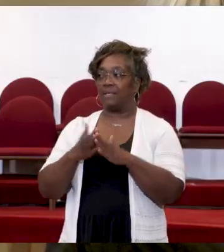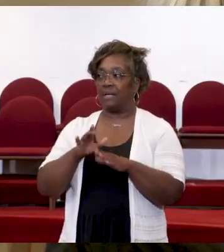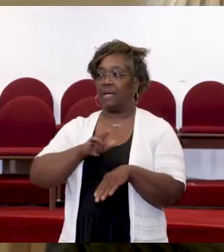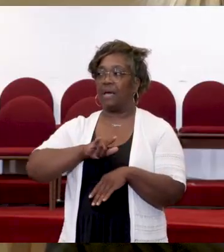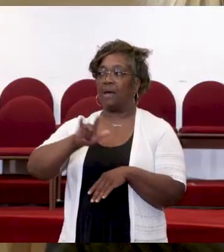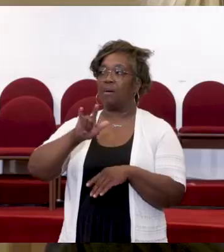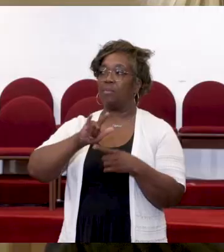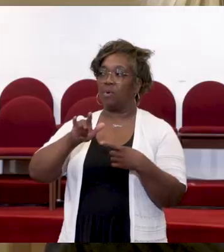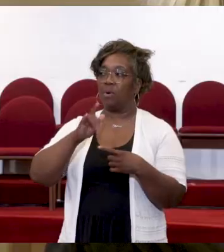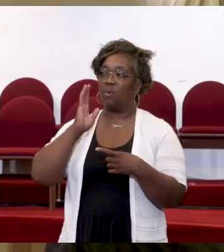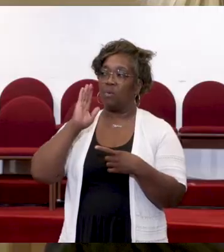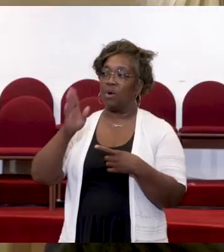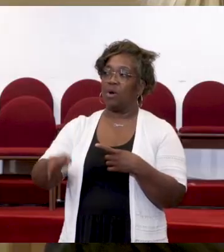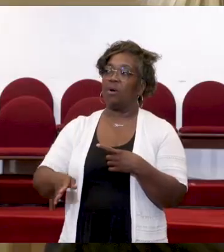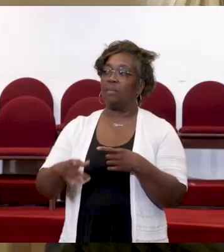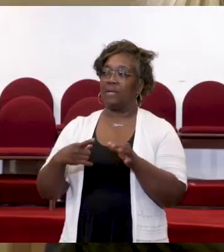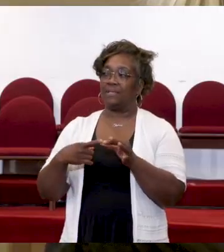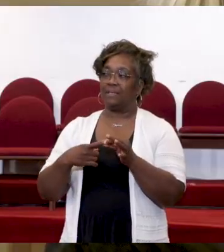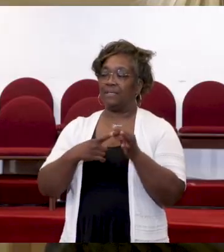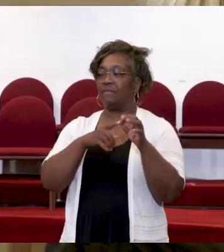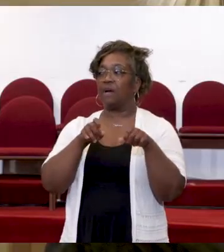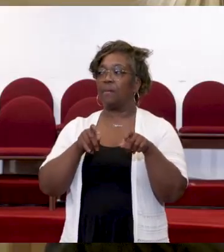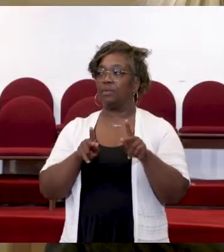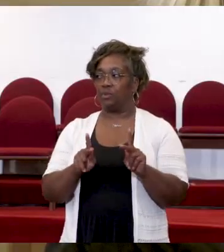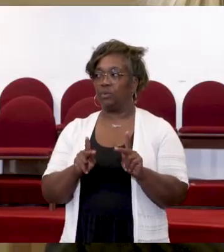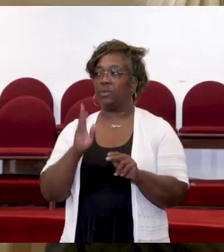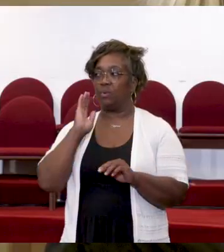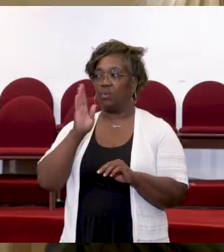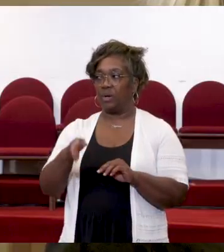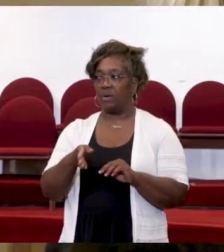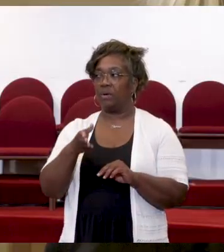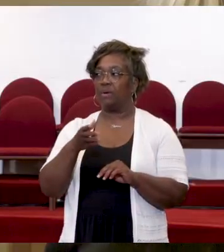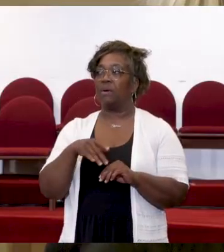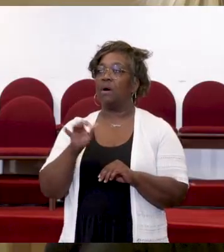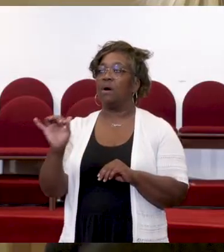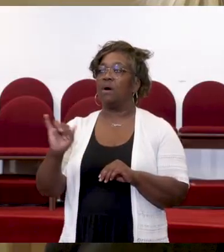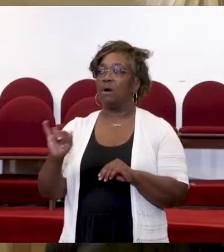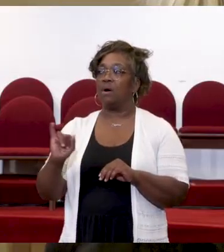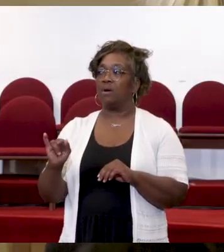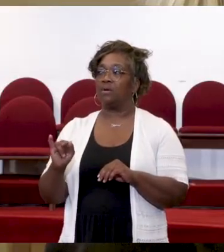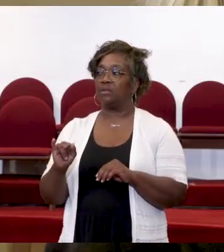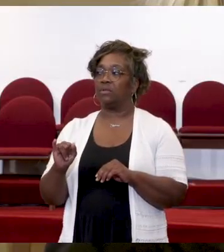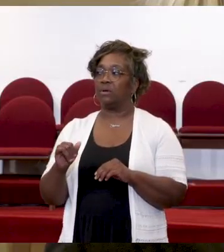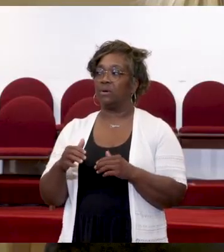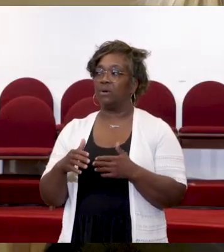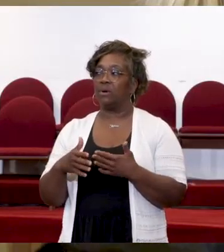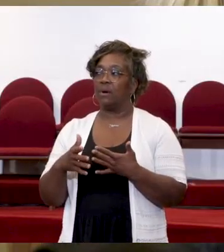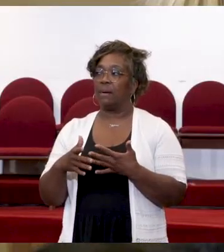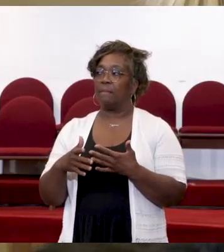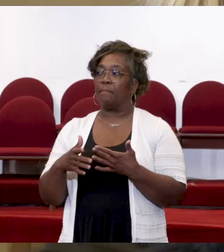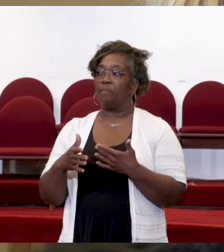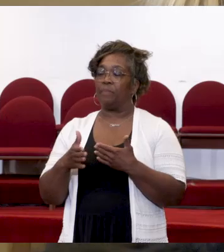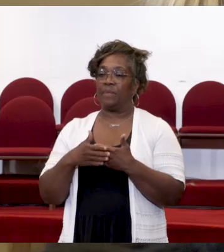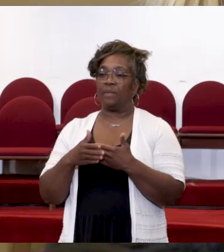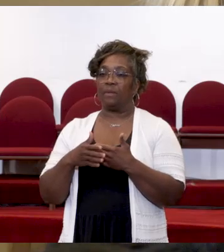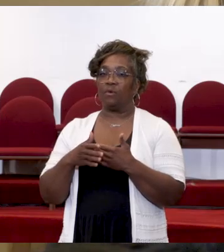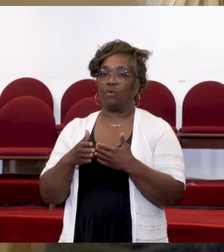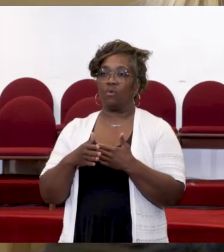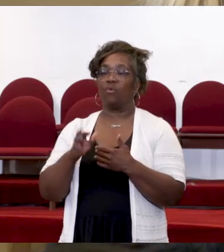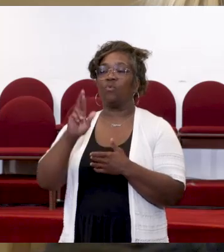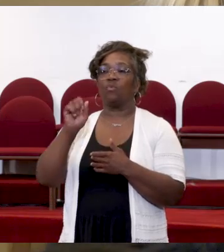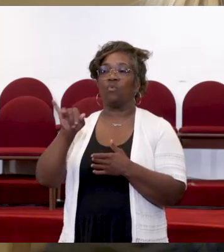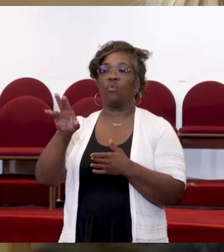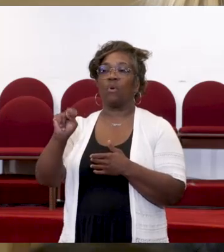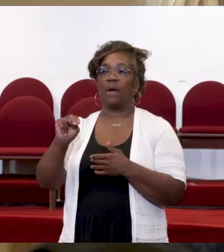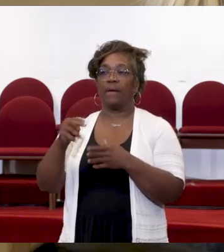is going to be significant opportunity there, as well as next to the Ryan Prison. I think you're going to see significant opportunities for